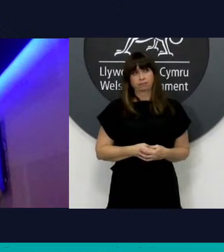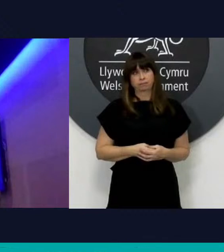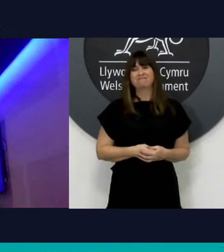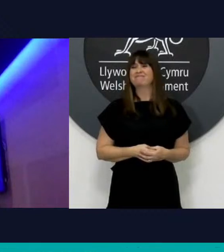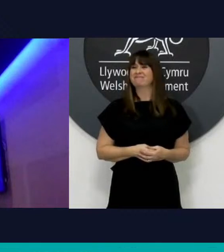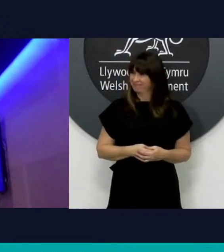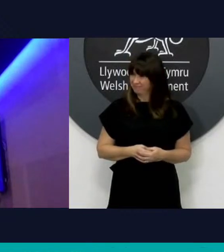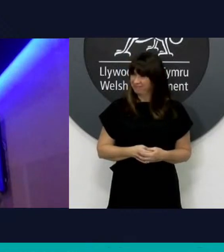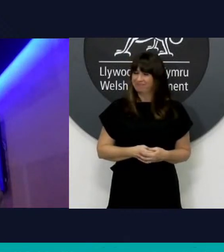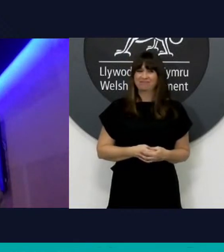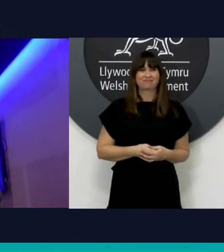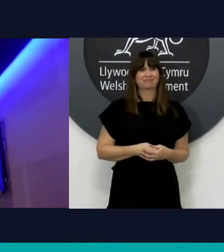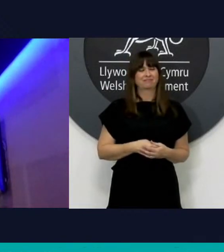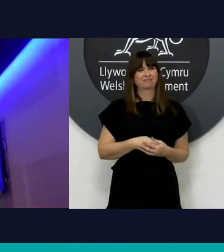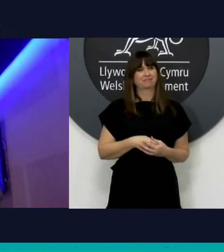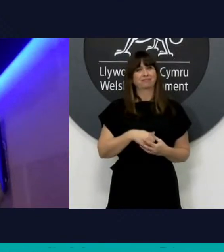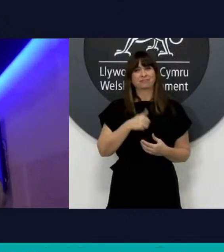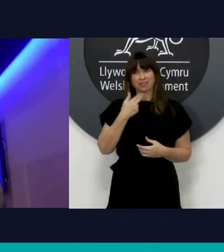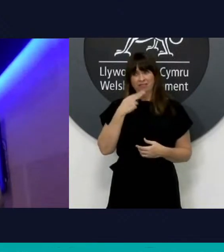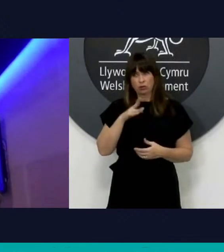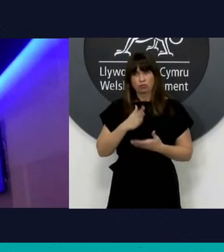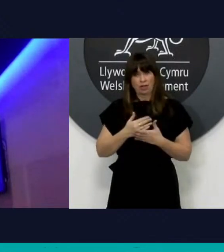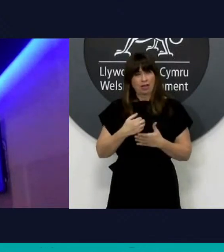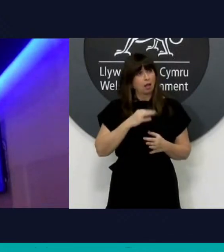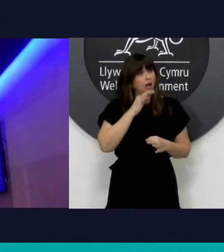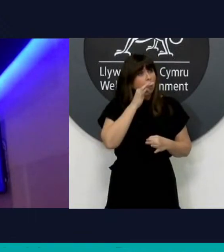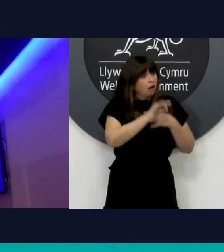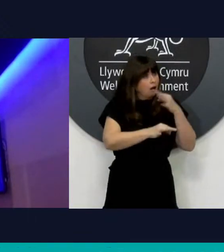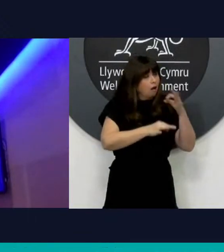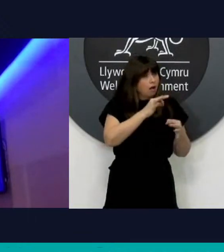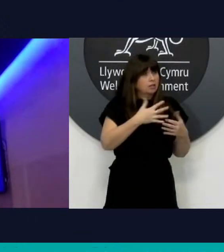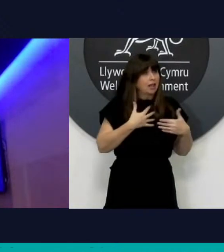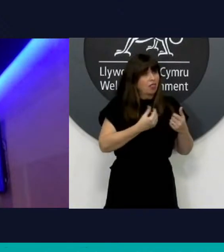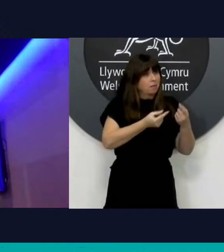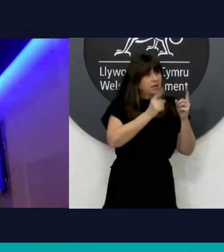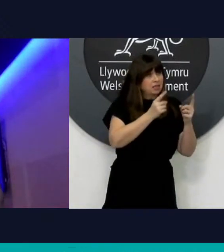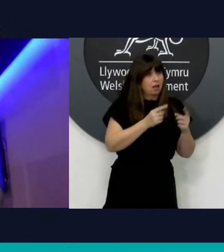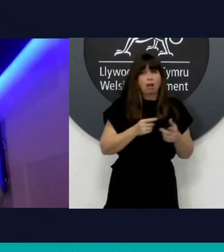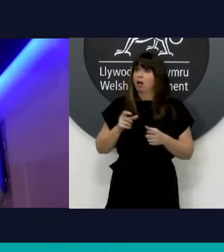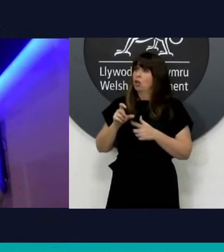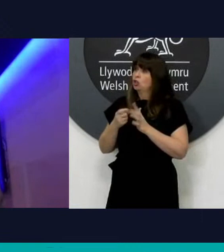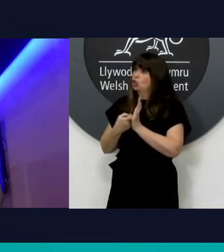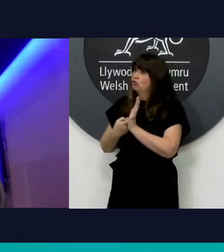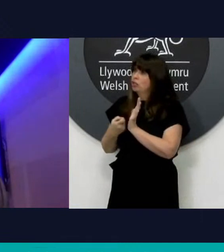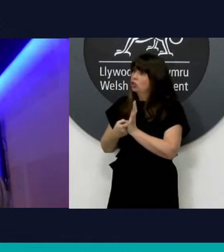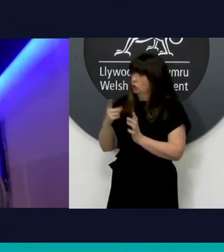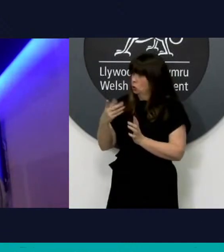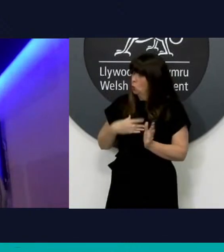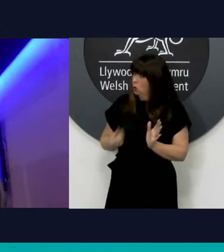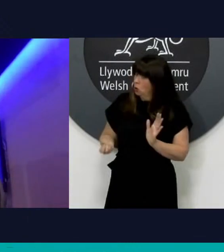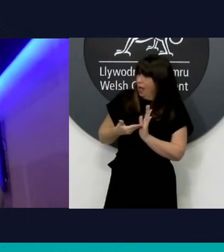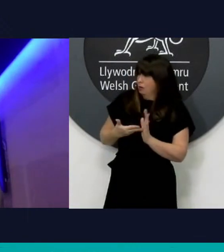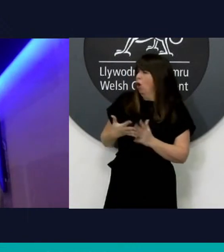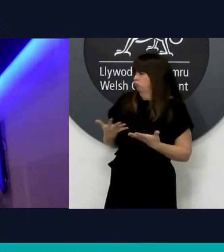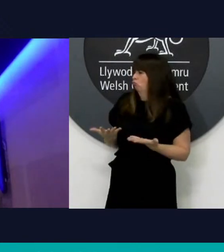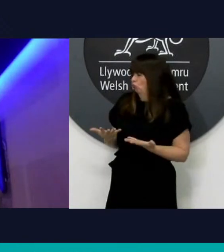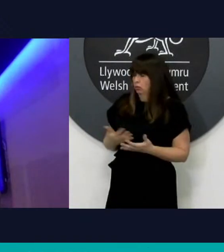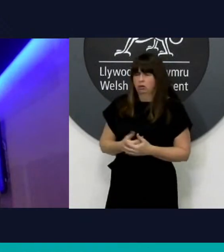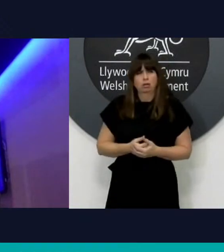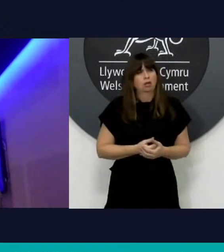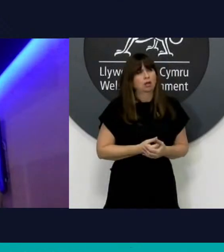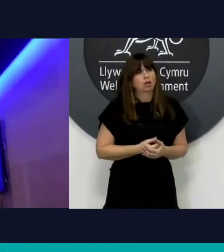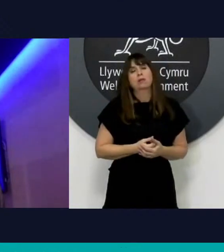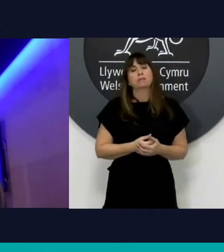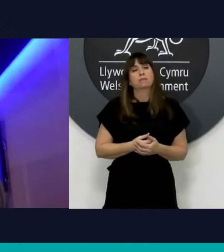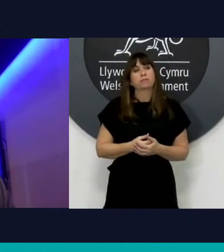both. Both of my questions are more for yourself, Minister, but Dr. Richardson, if you feel like you've had anything to add, then please feel free to. The